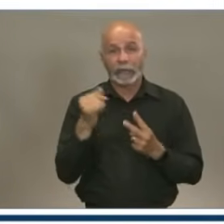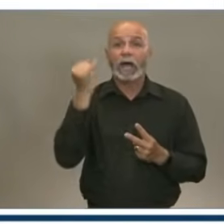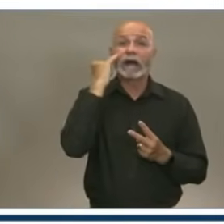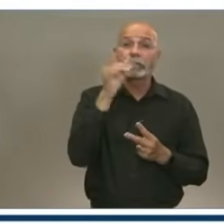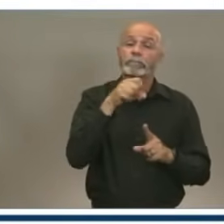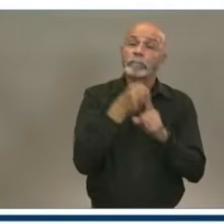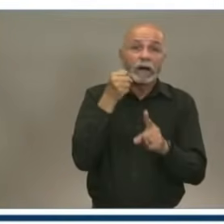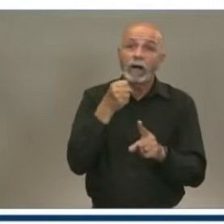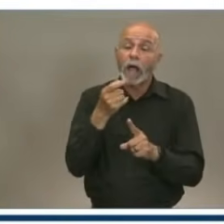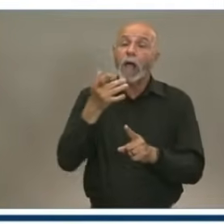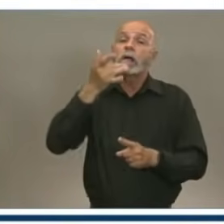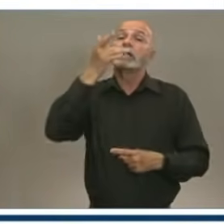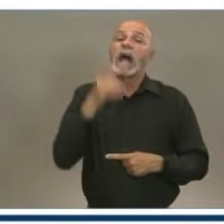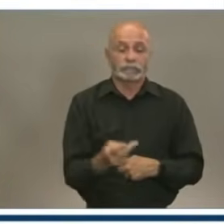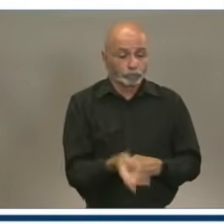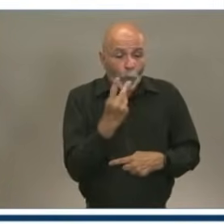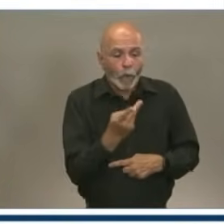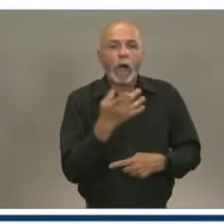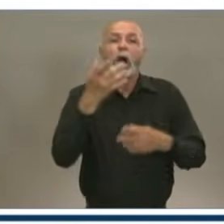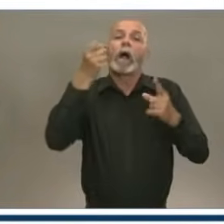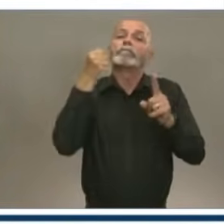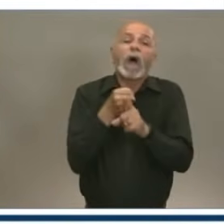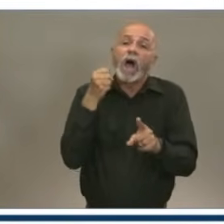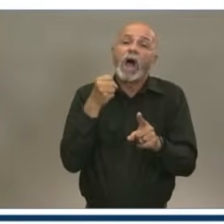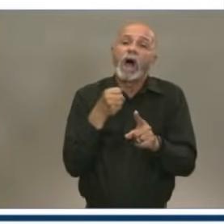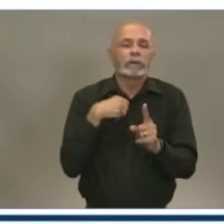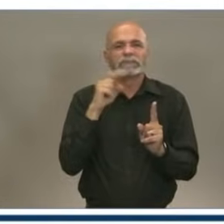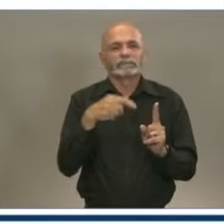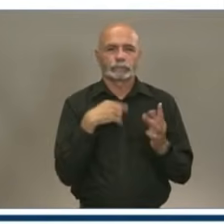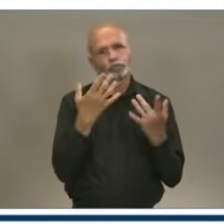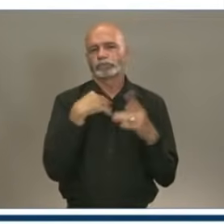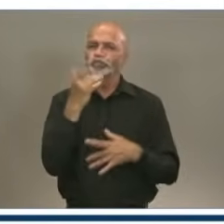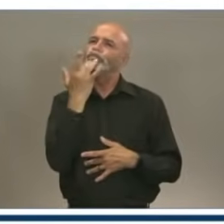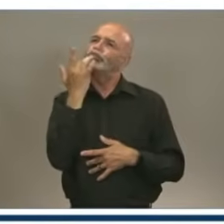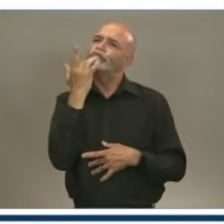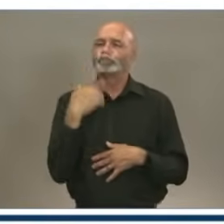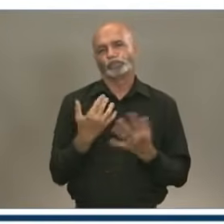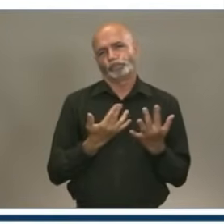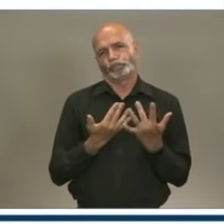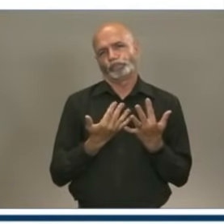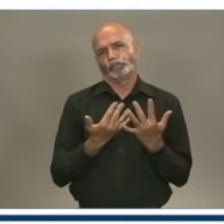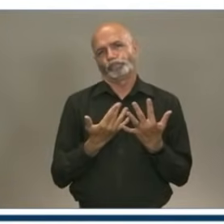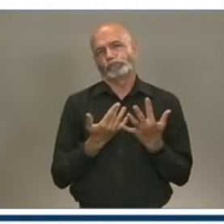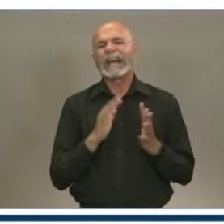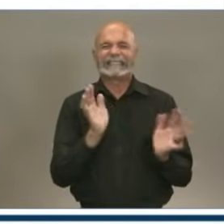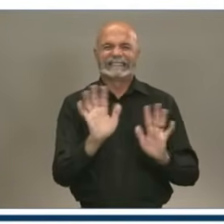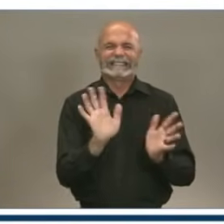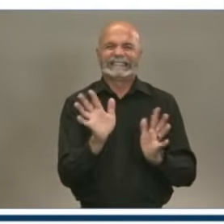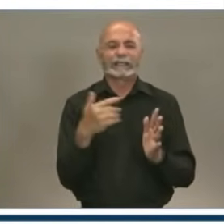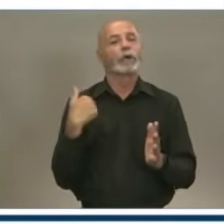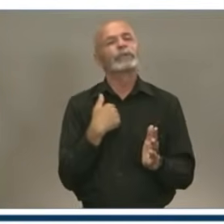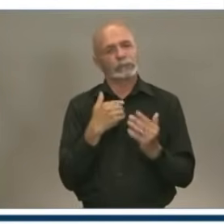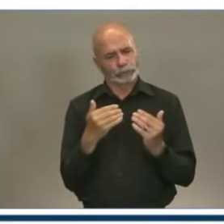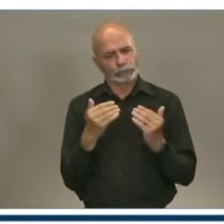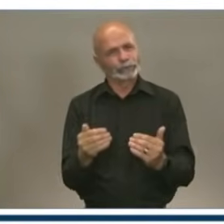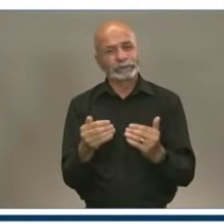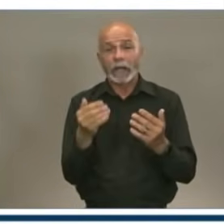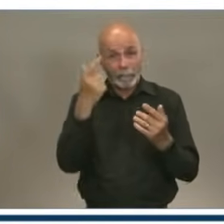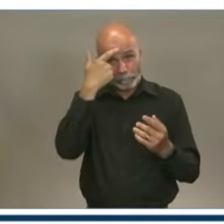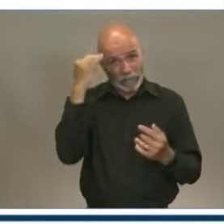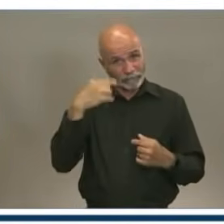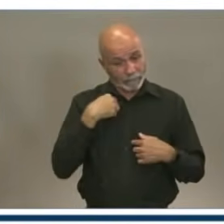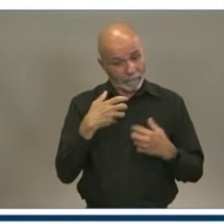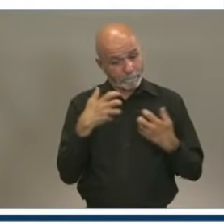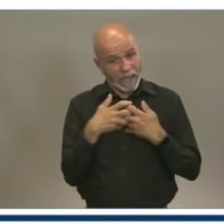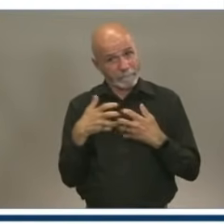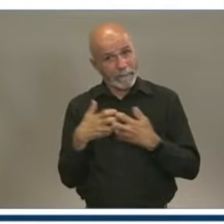first dose, then take that one. But don't wait. That's what we're saying. Don't wait to match the same vaccine between first and second dose. Take